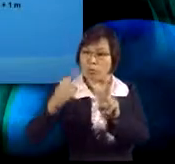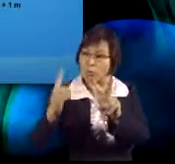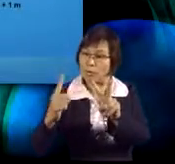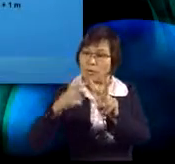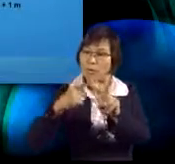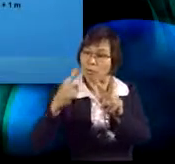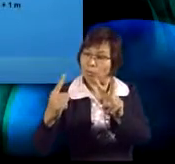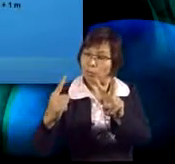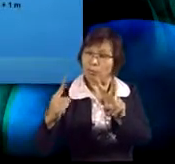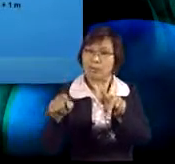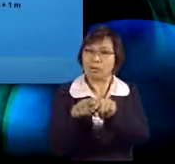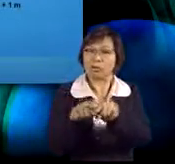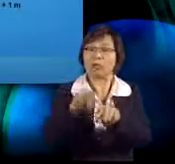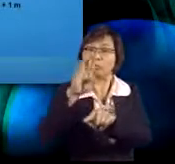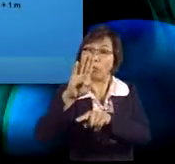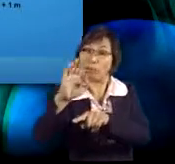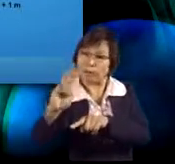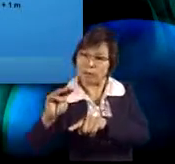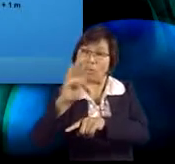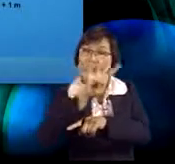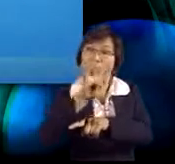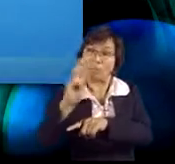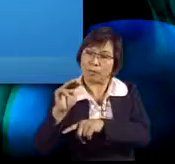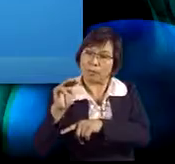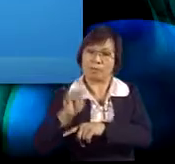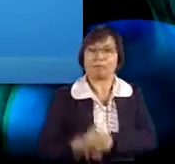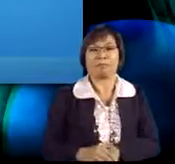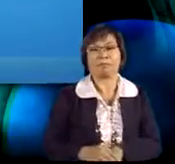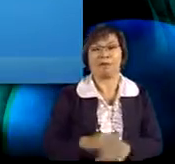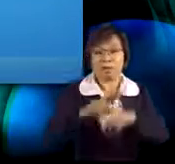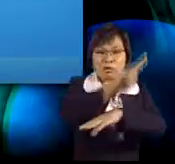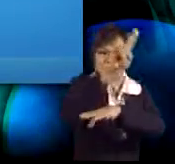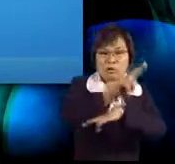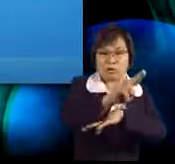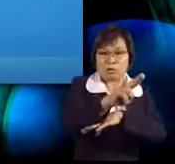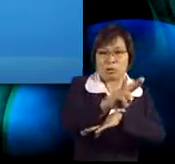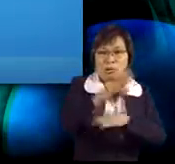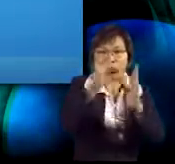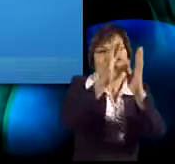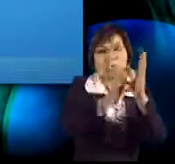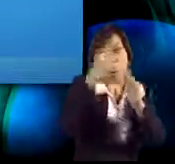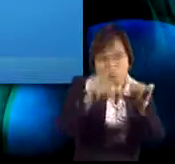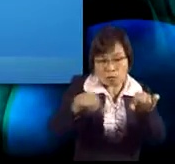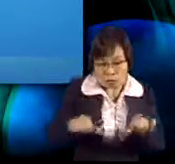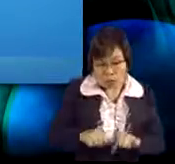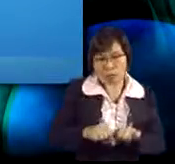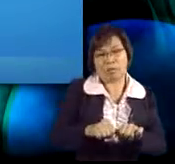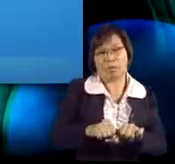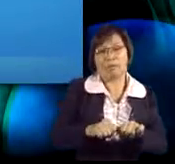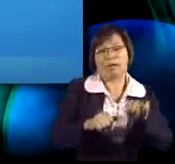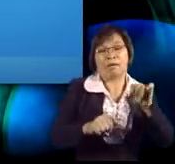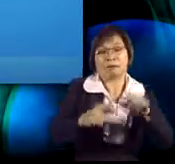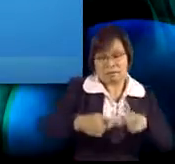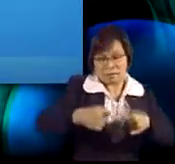meter plus 1 meter equals to 4 meters. Third, use the formula for area. Area equals to